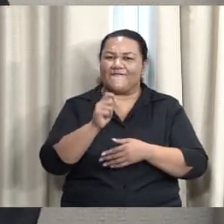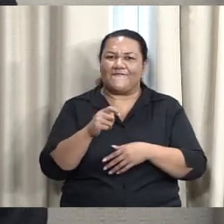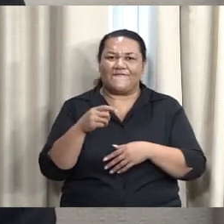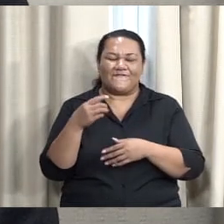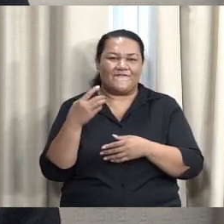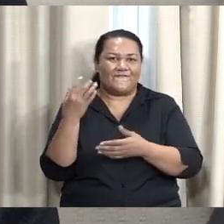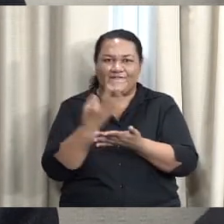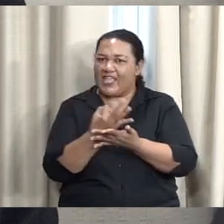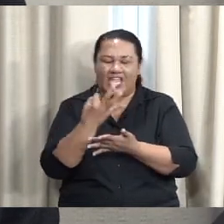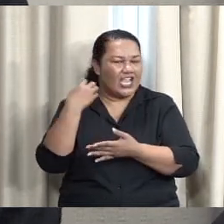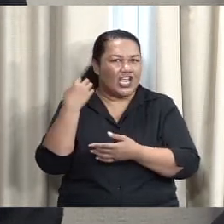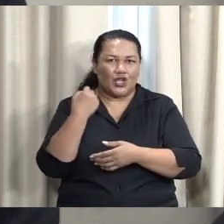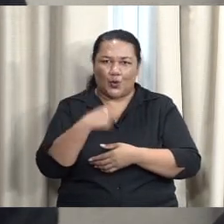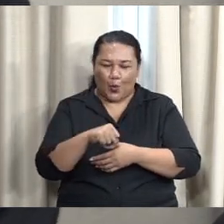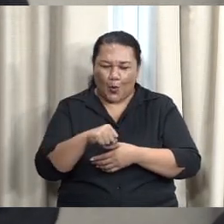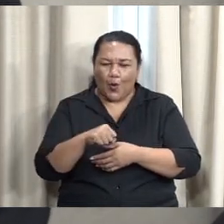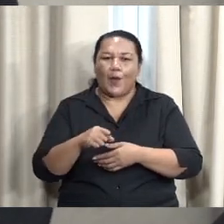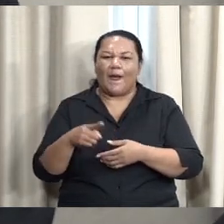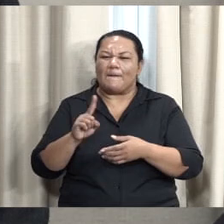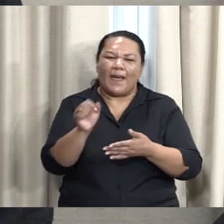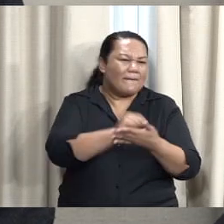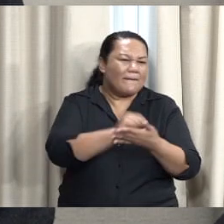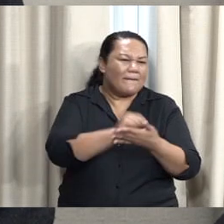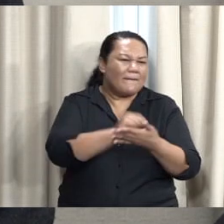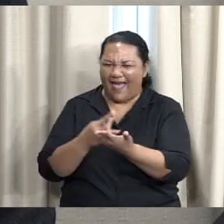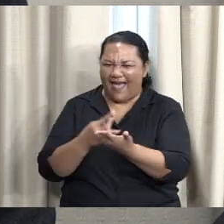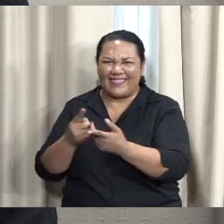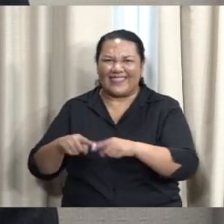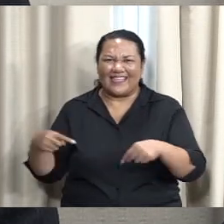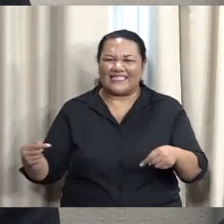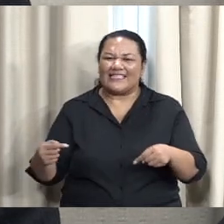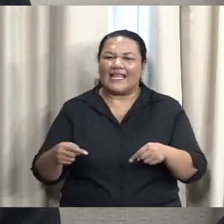these things that parents and the children need.